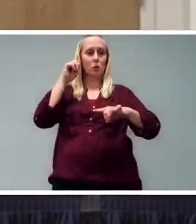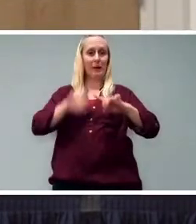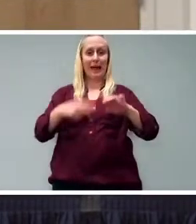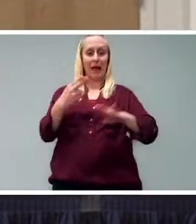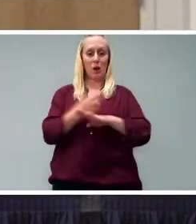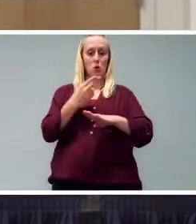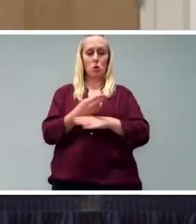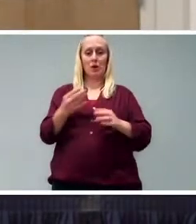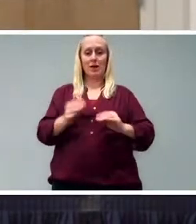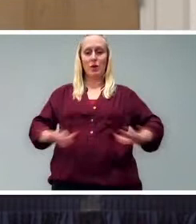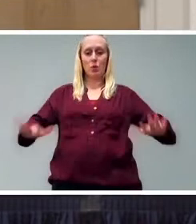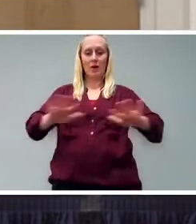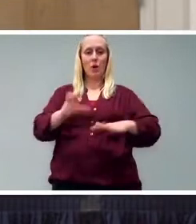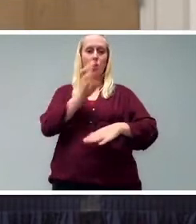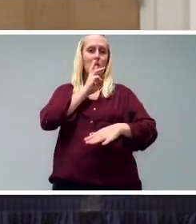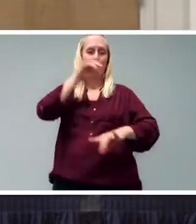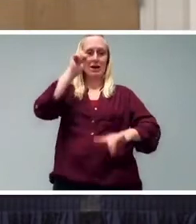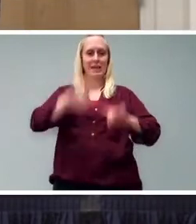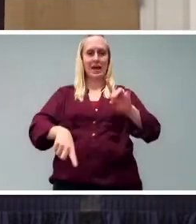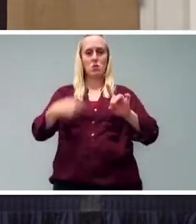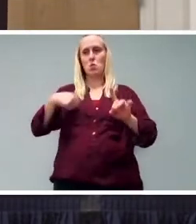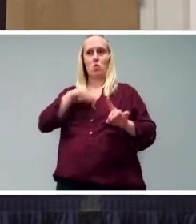use. Anyways,